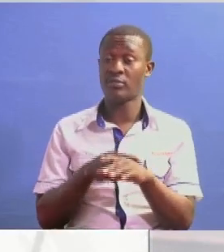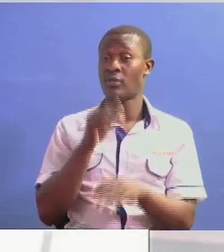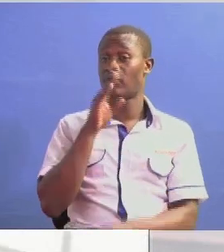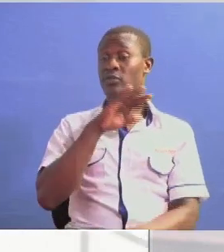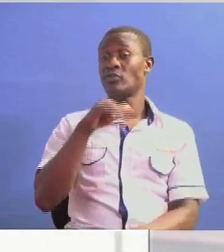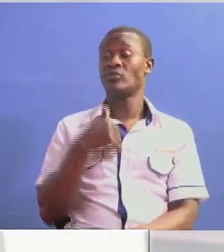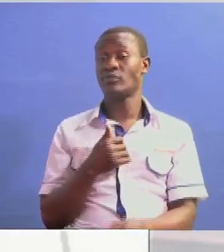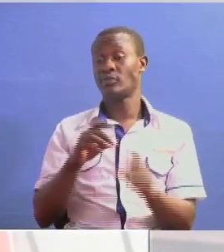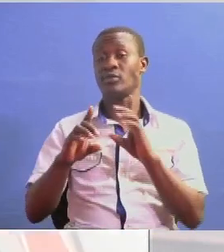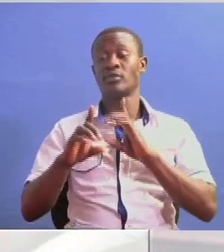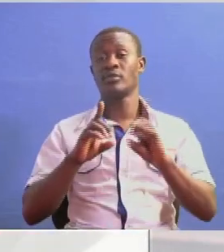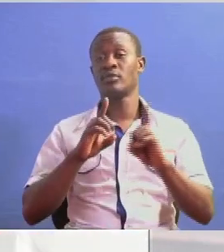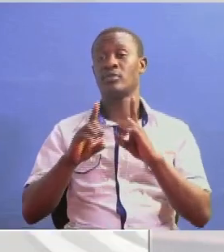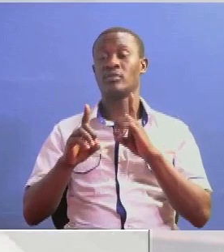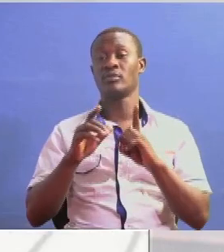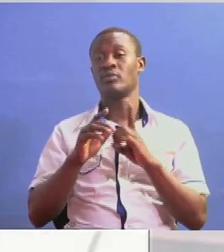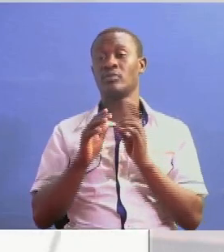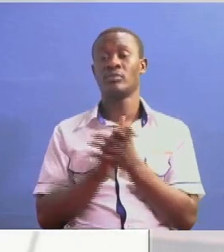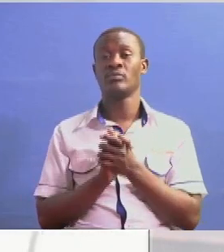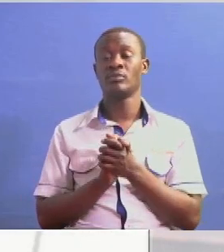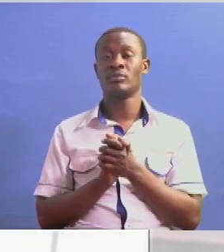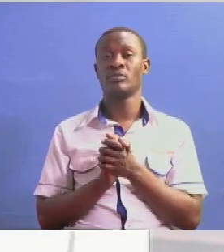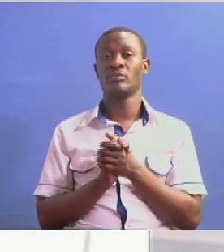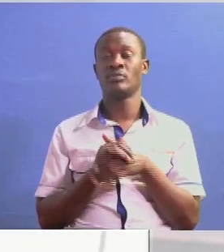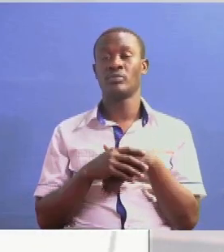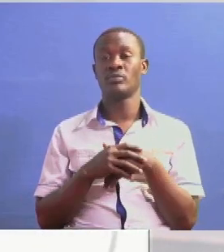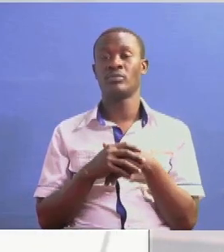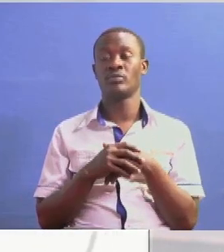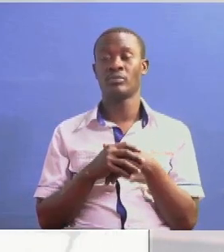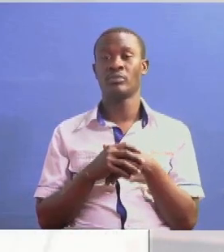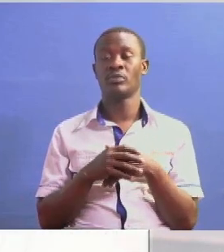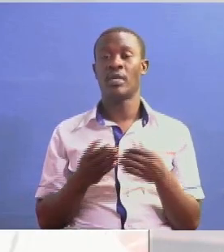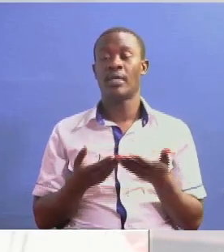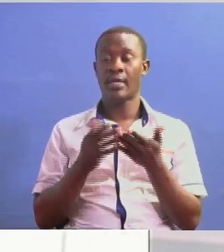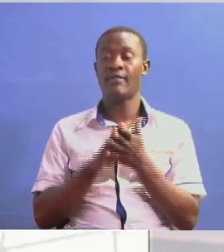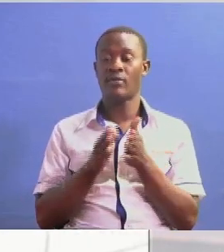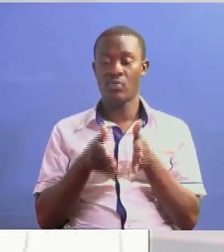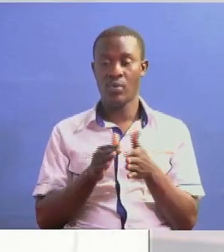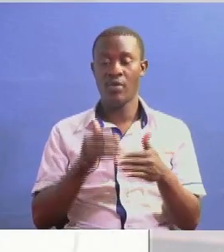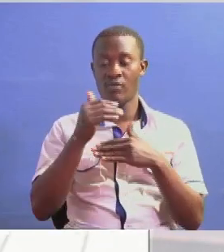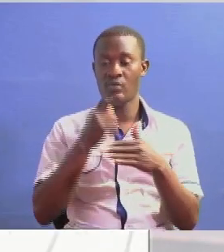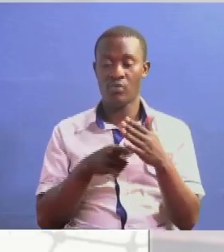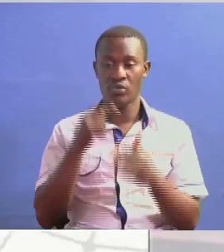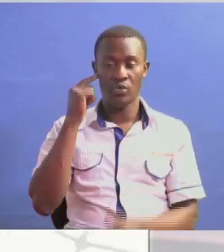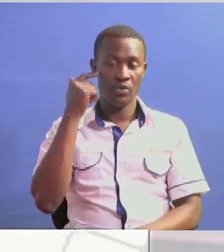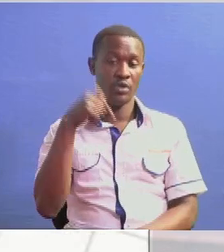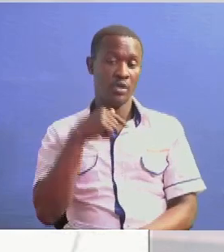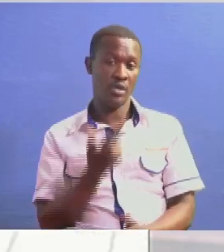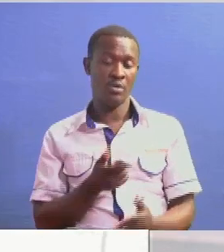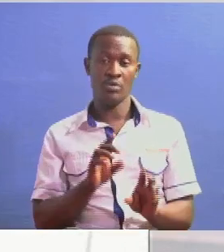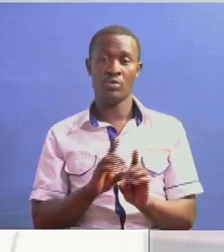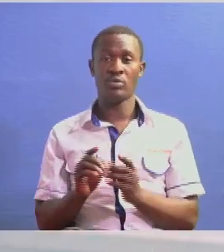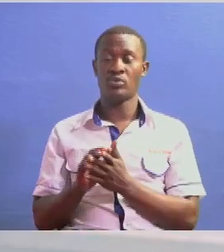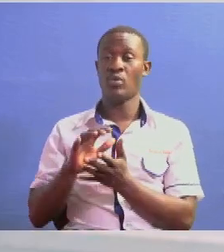this particular discussion, and as you, give us the way forward, what you think should be done to actually